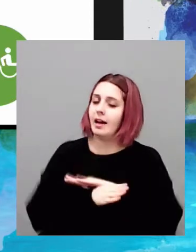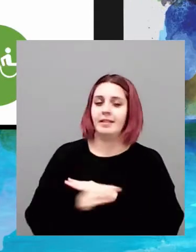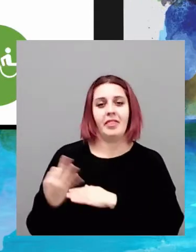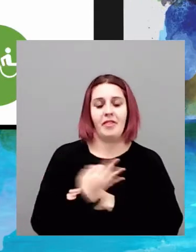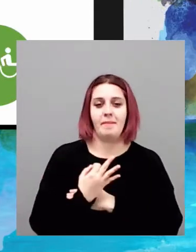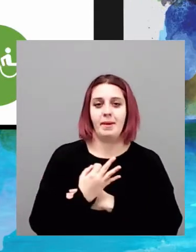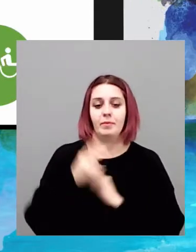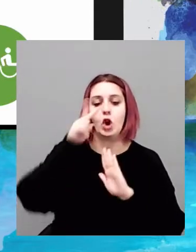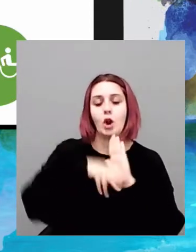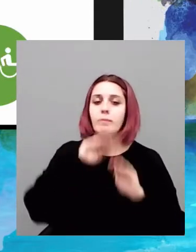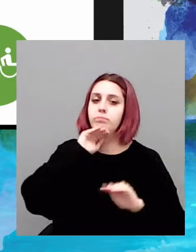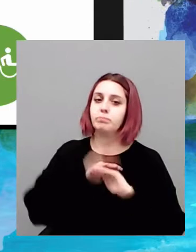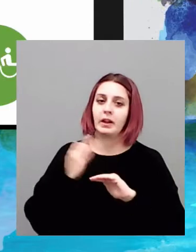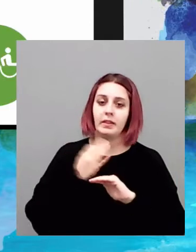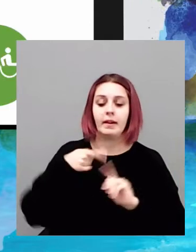any IT